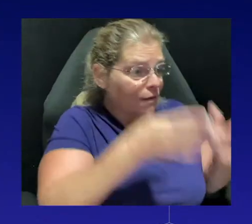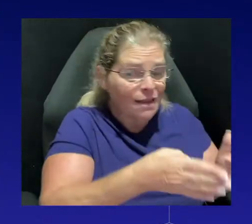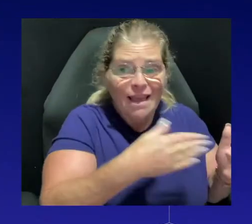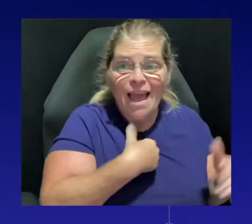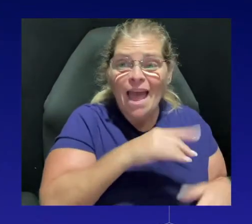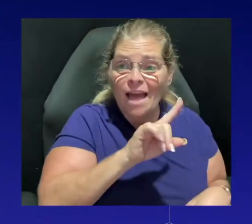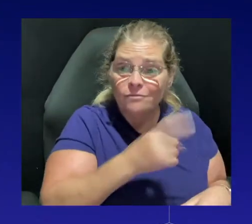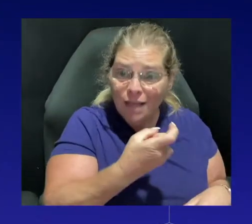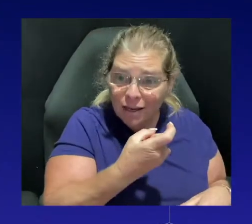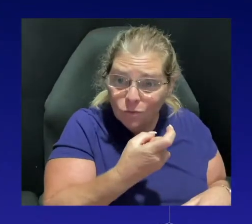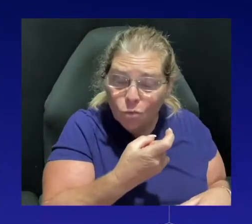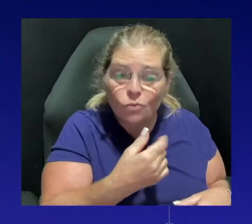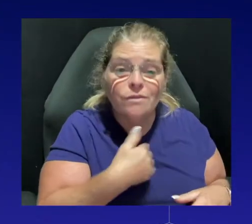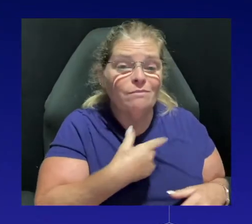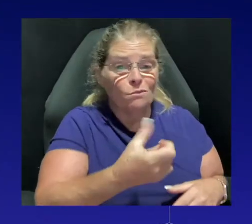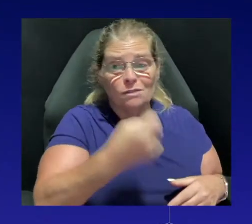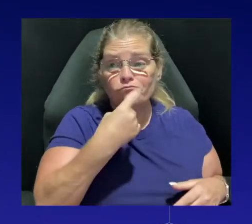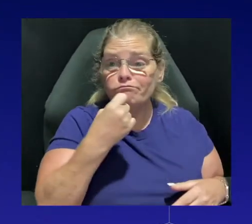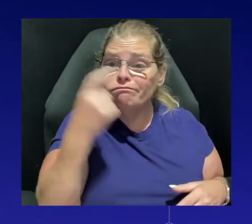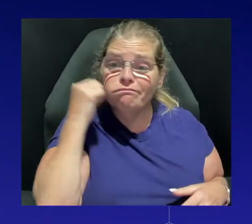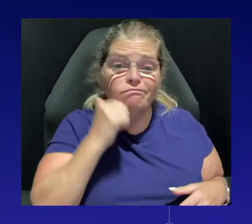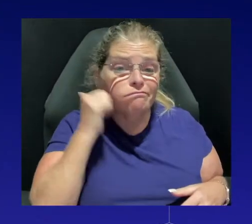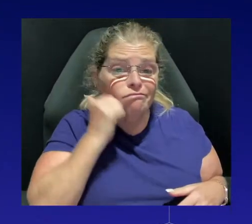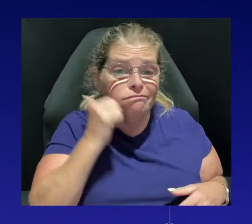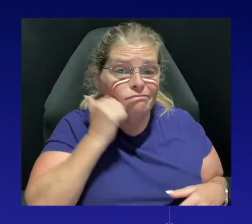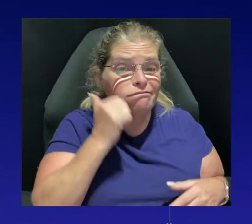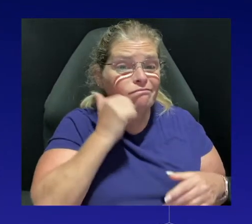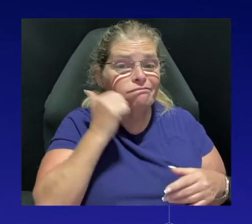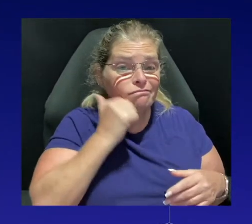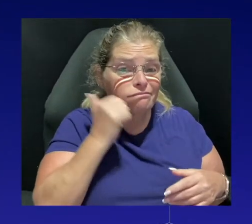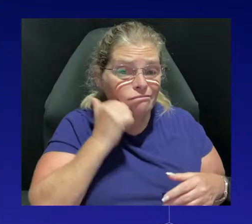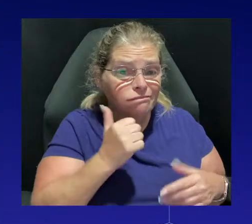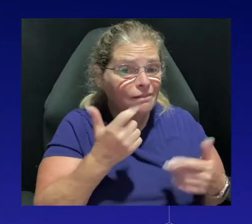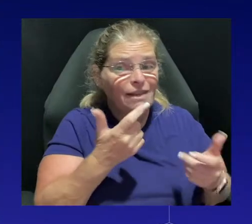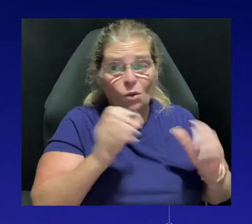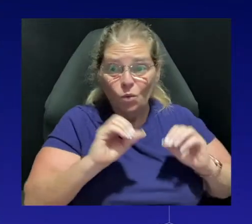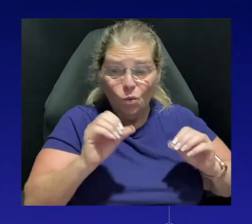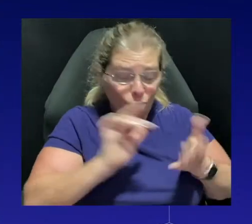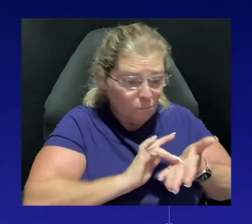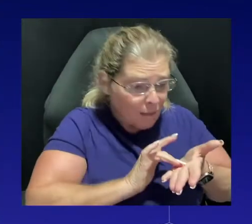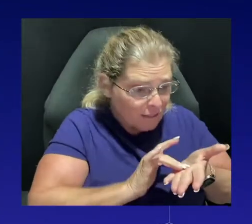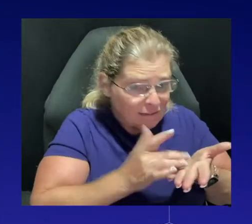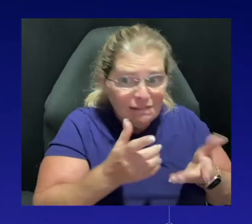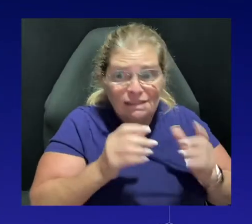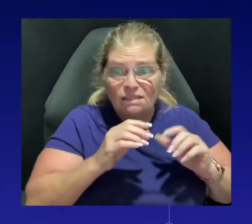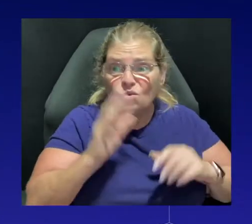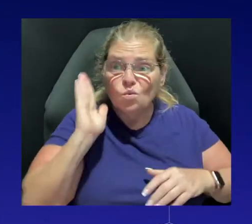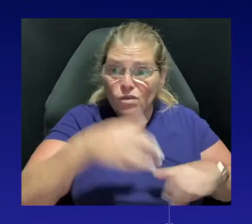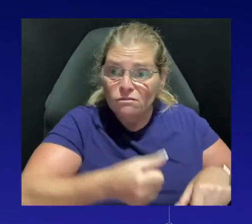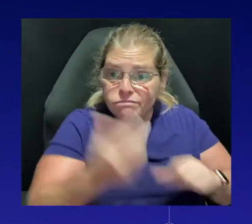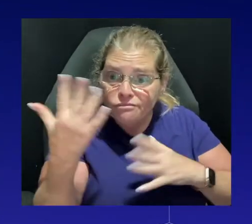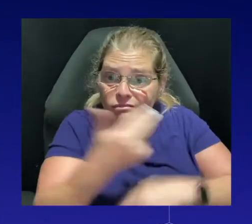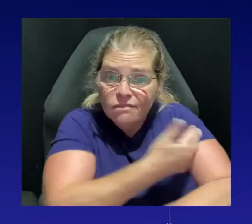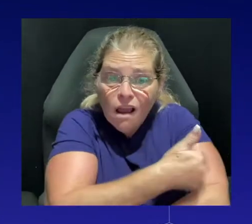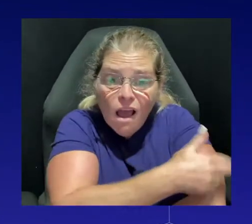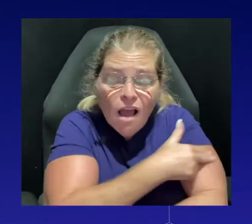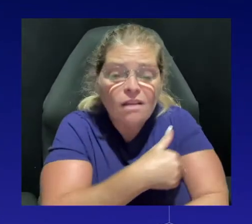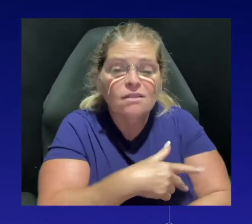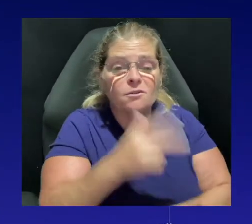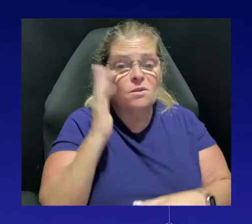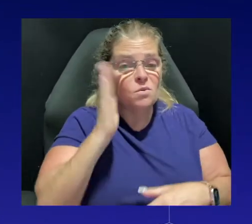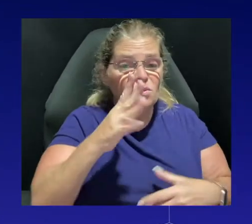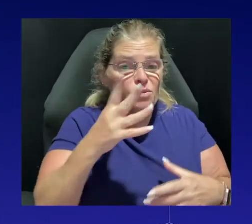every day to keep yourself out of the hospital, to keep yourself going, that changes things. And the